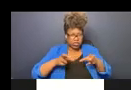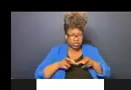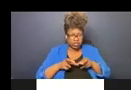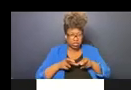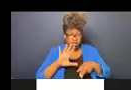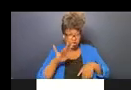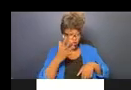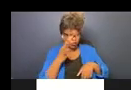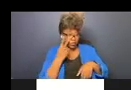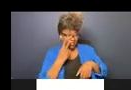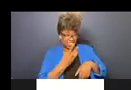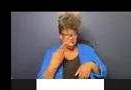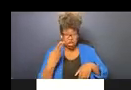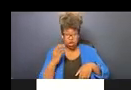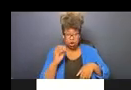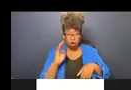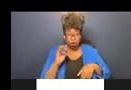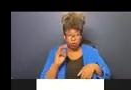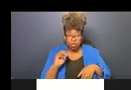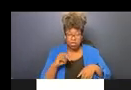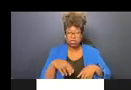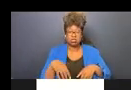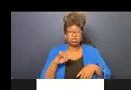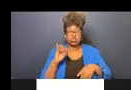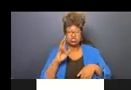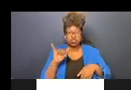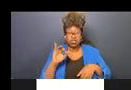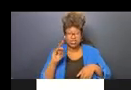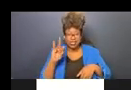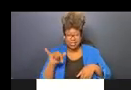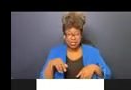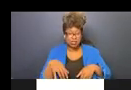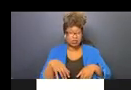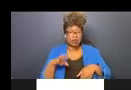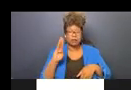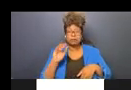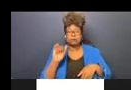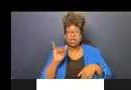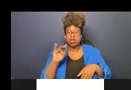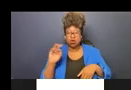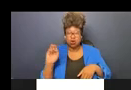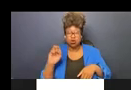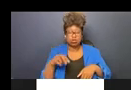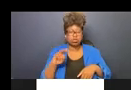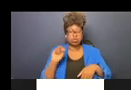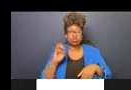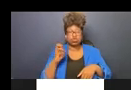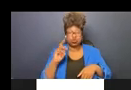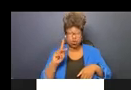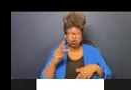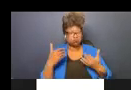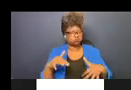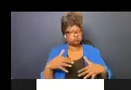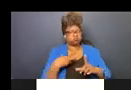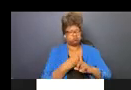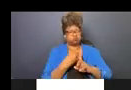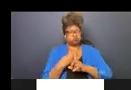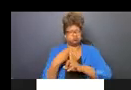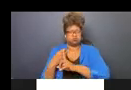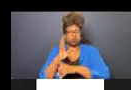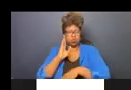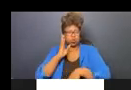on Hoboken, Jersey City, Bayonne, and Newark. Just a quick comment before we move on to the next